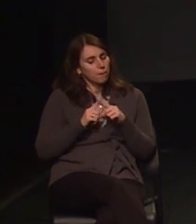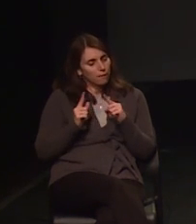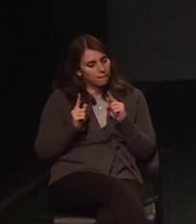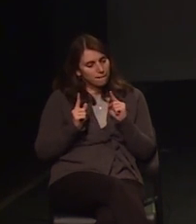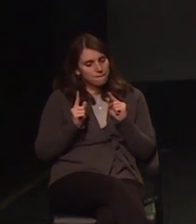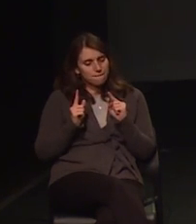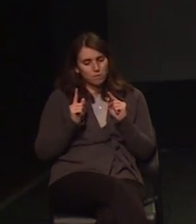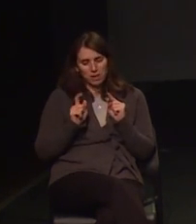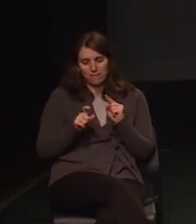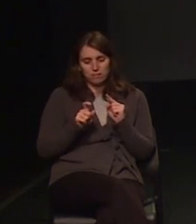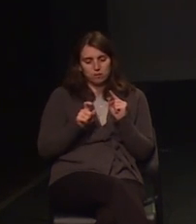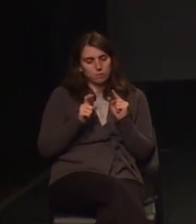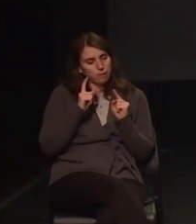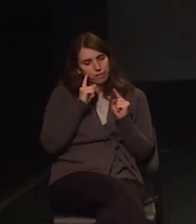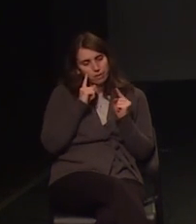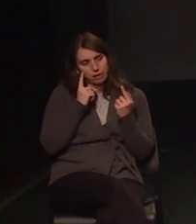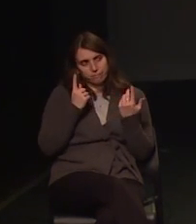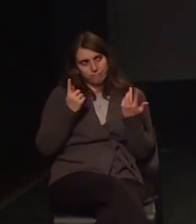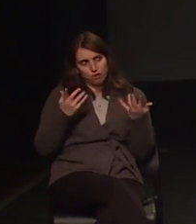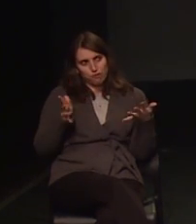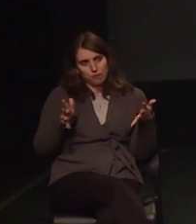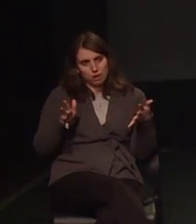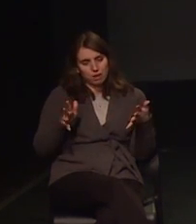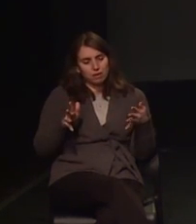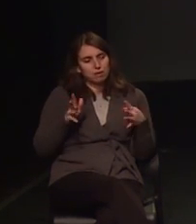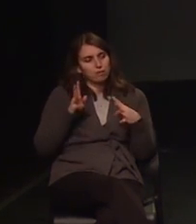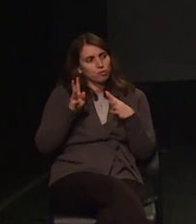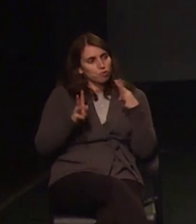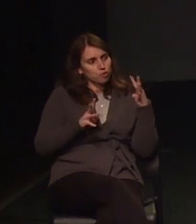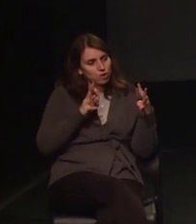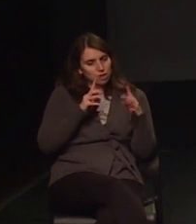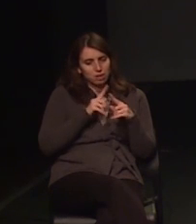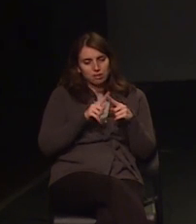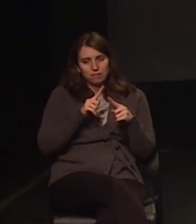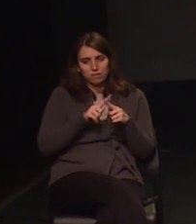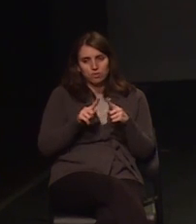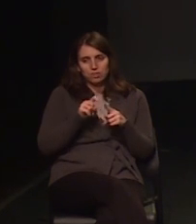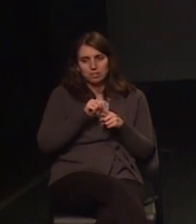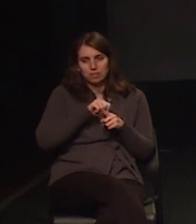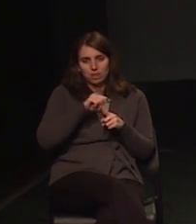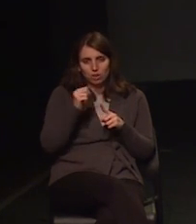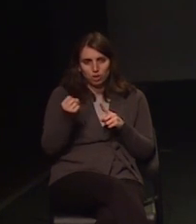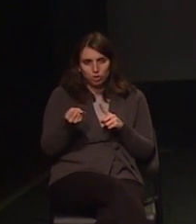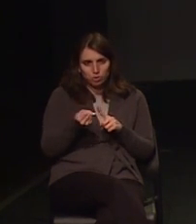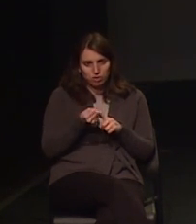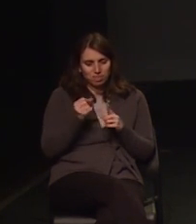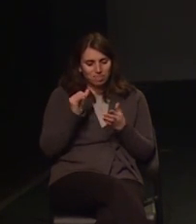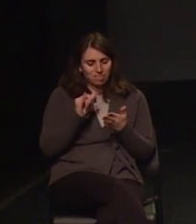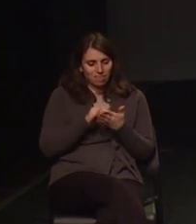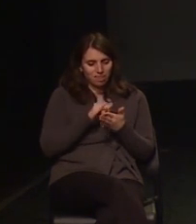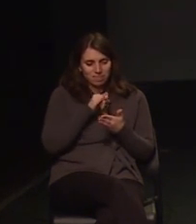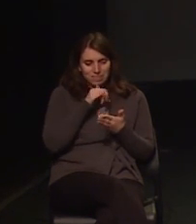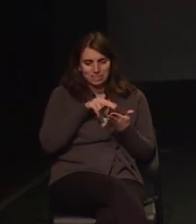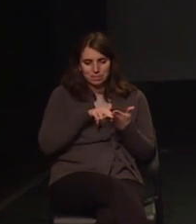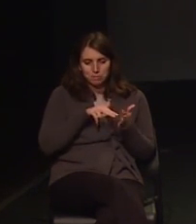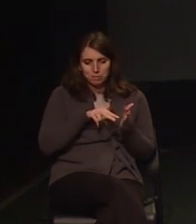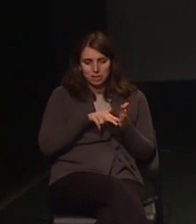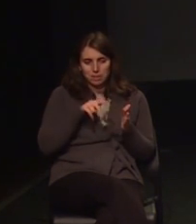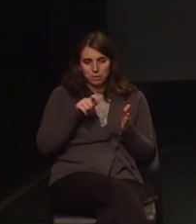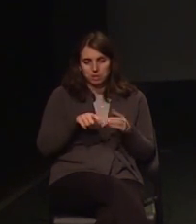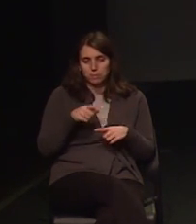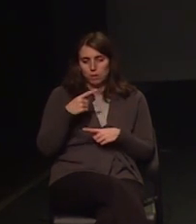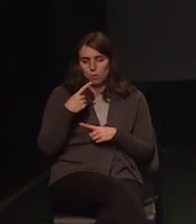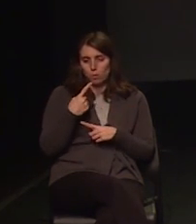to, and I think we all are, creating different scenarios. And it doesn't mean that there has to be one